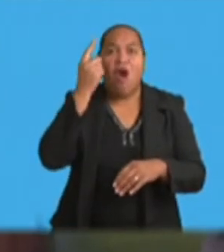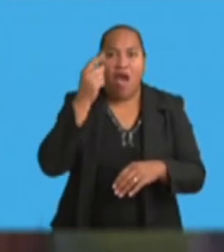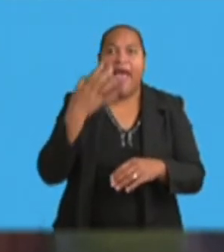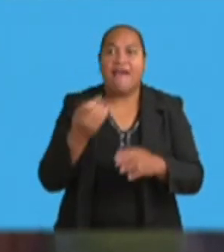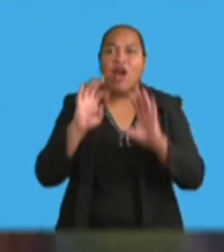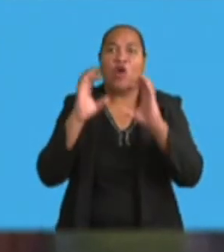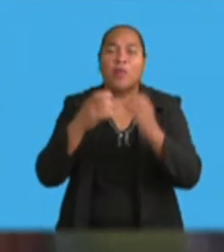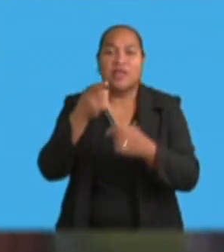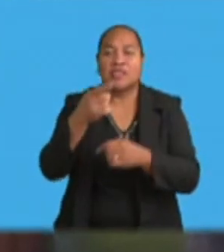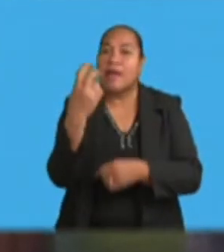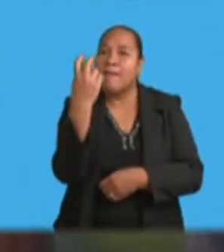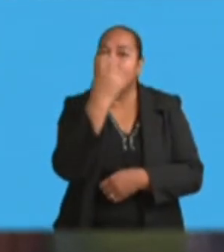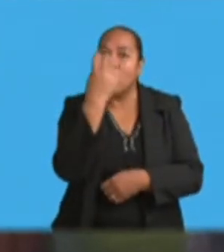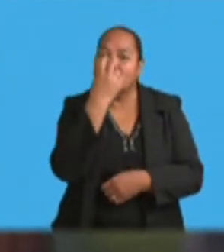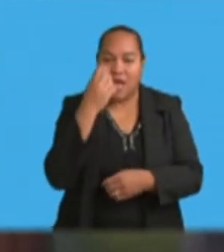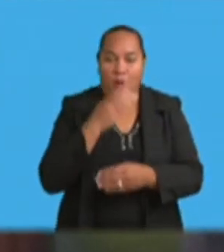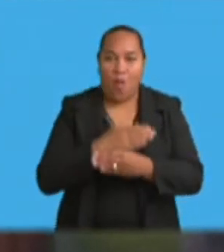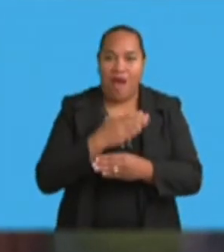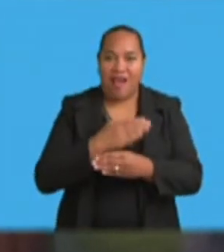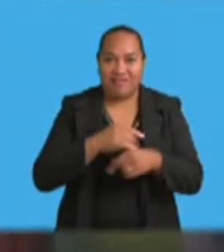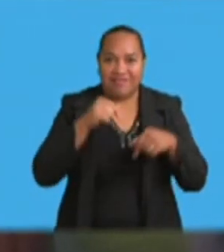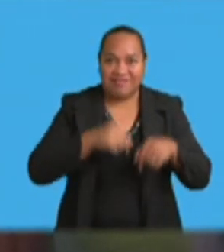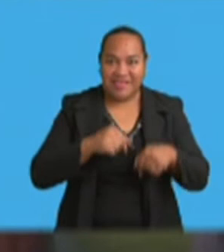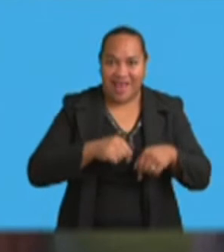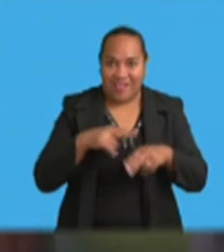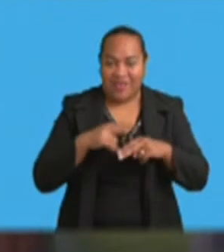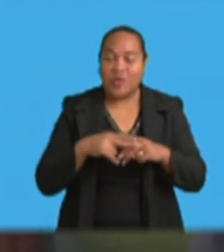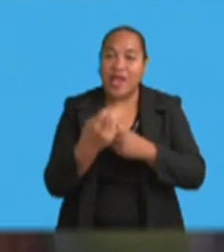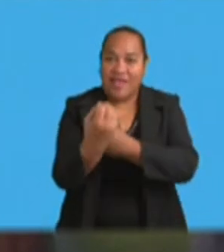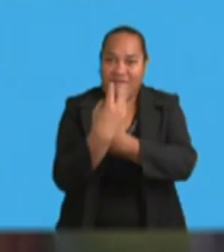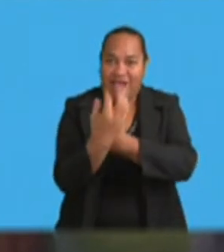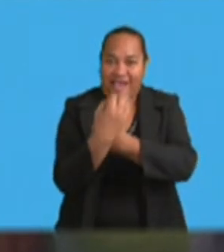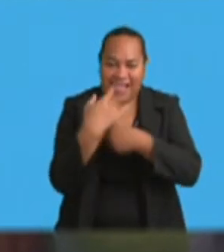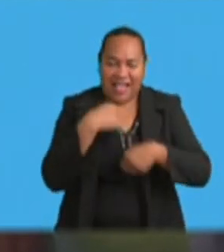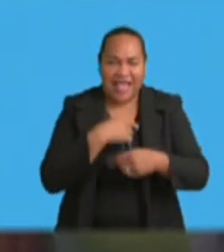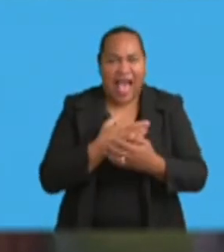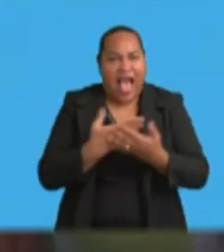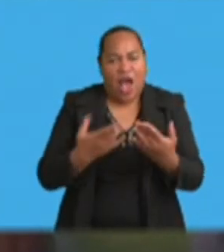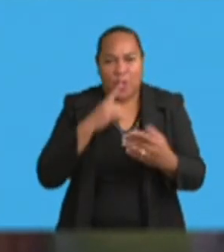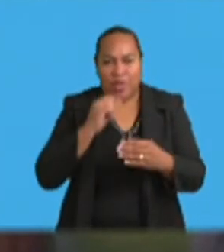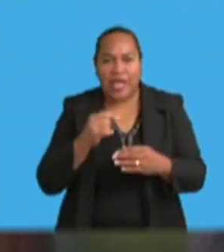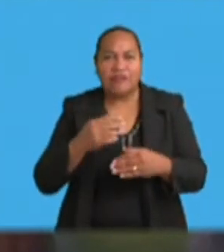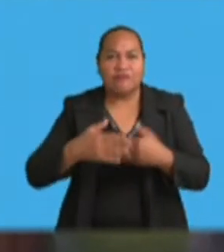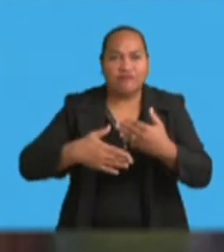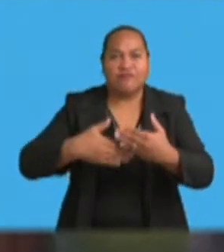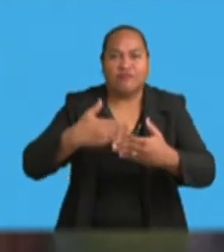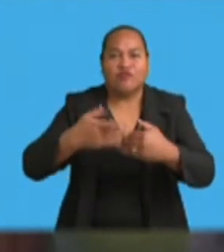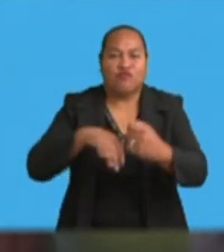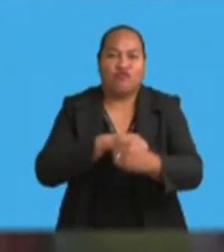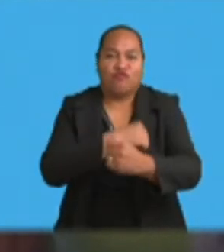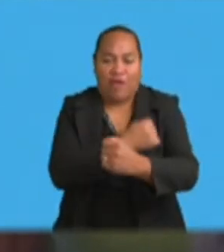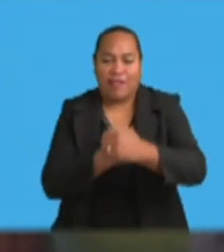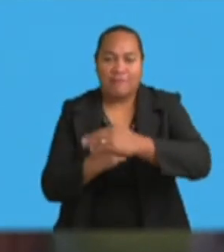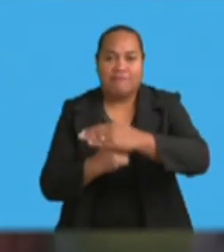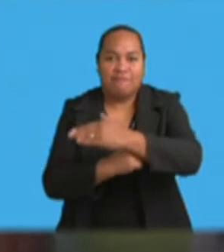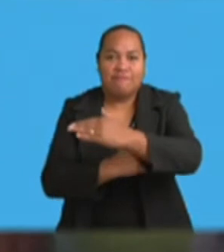actually monitors our work nationally and to advise us on steps forward, how we can further strengthen our national efforts,